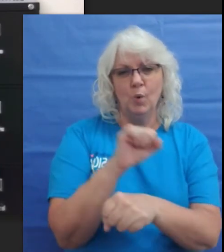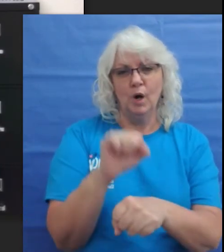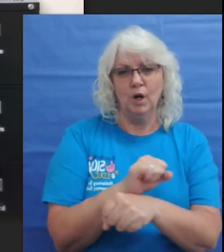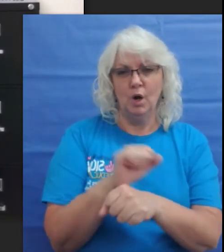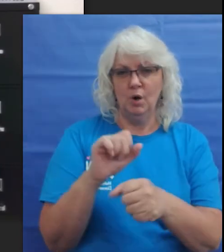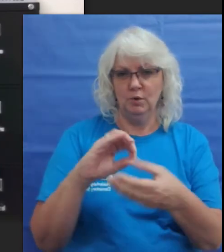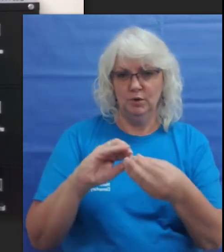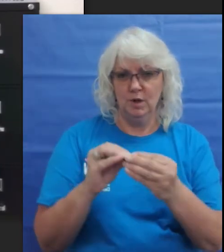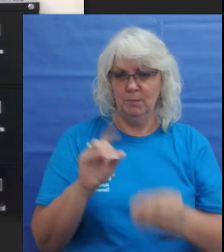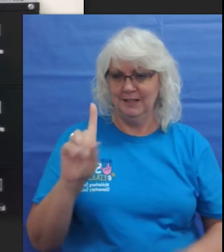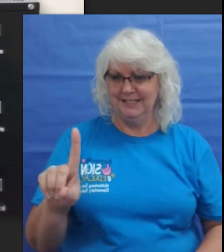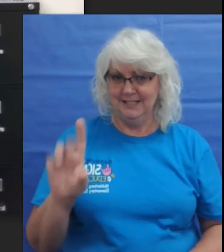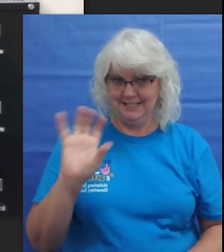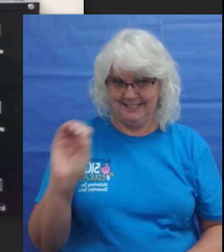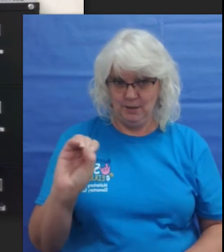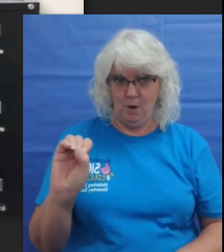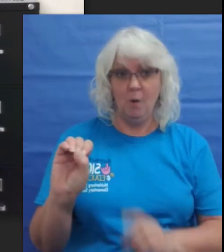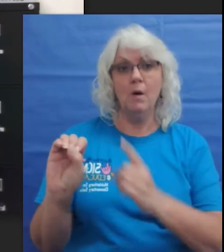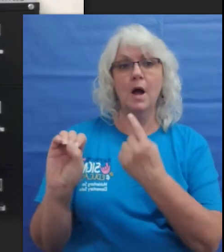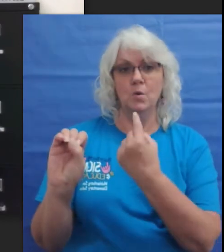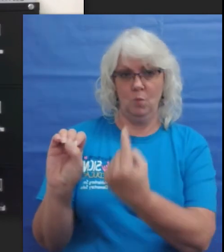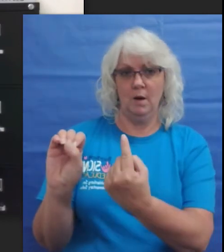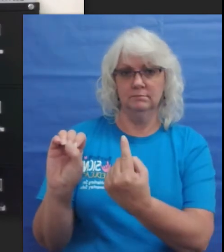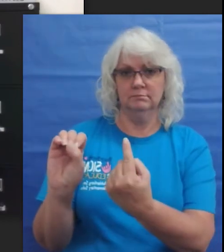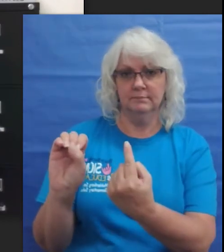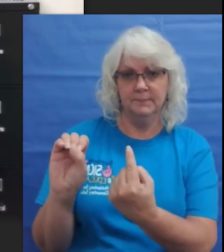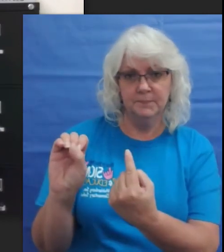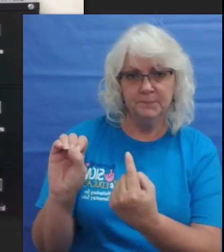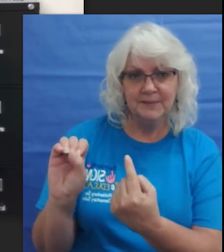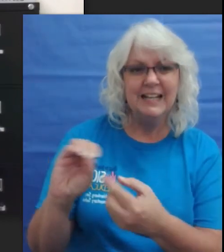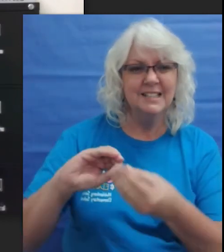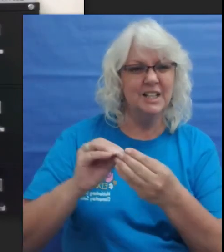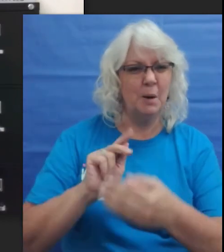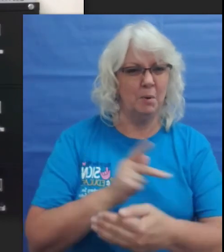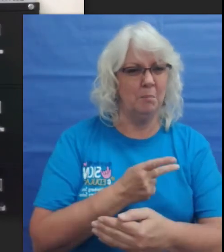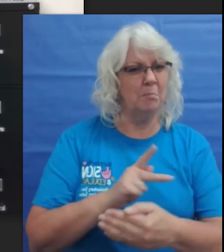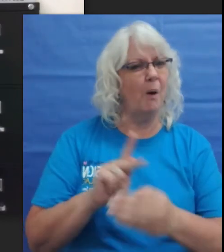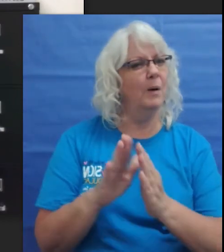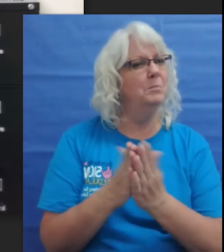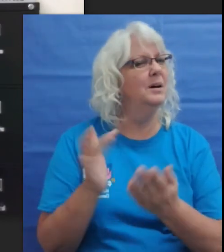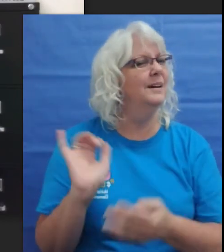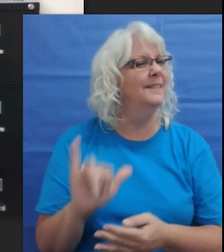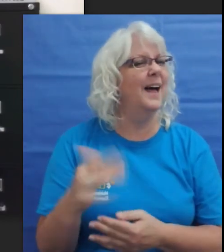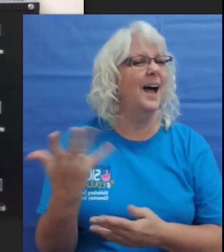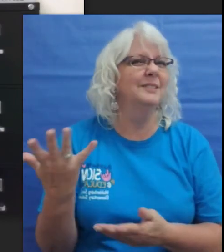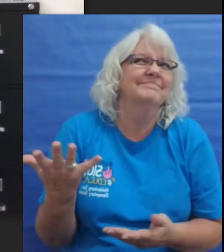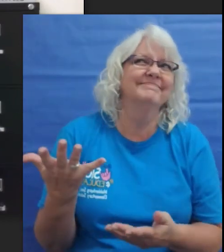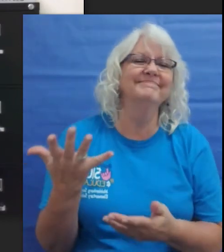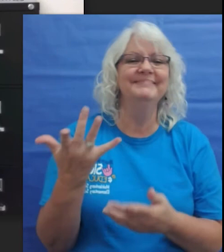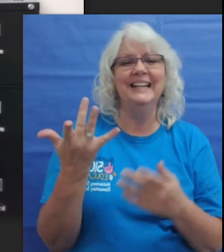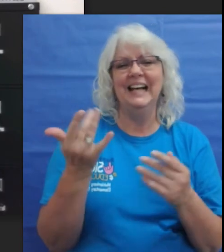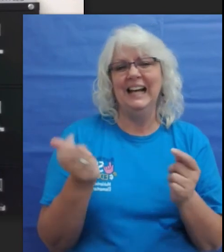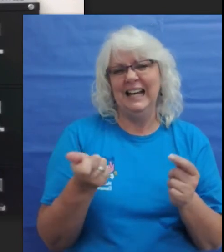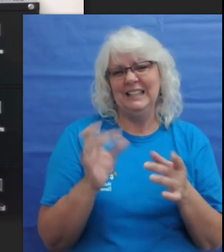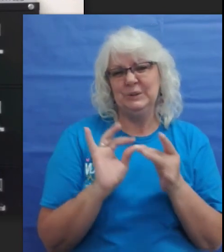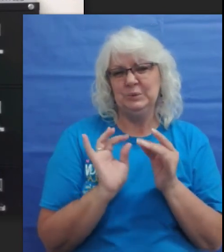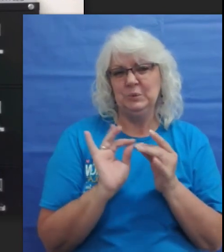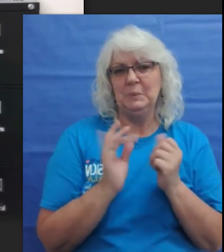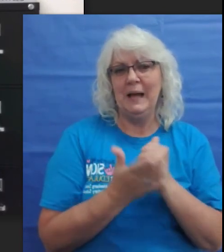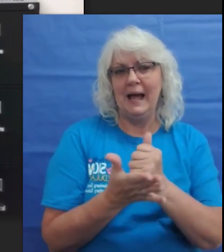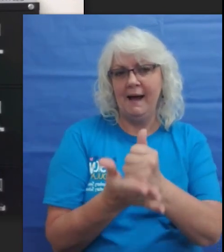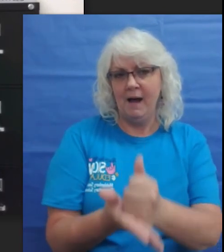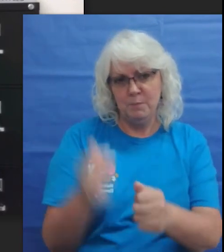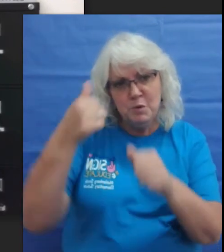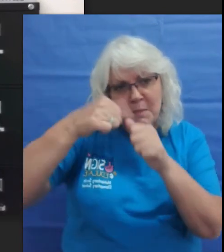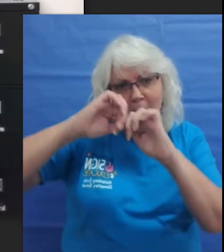0 and 1. That's just known, the number poem book just gives us a little poem to go with learning how to write the